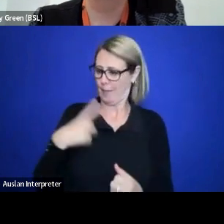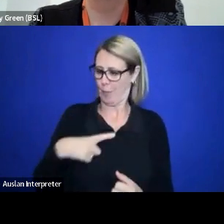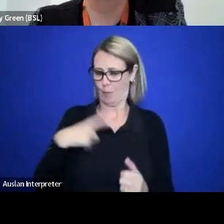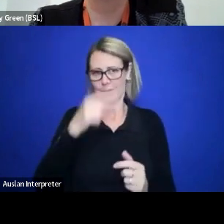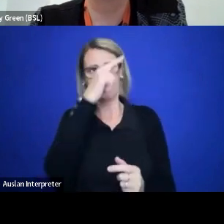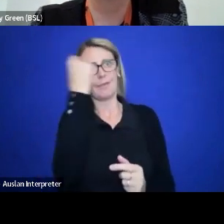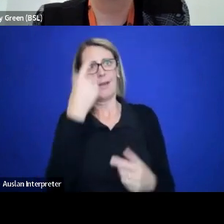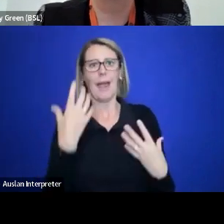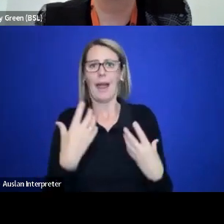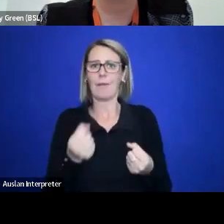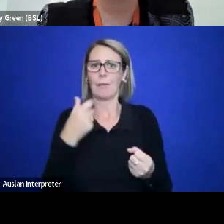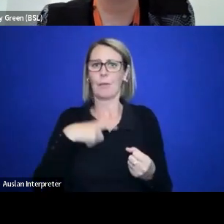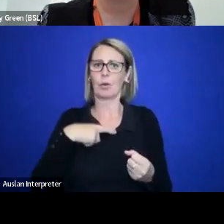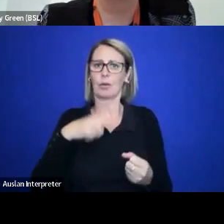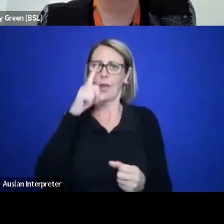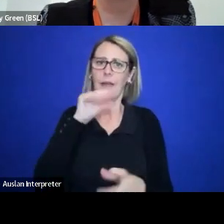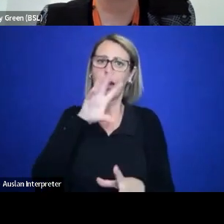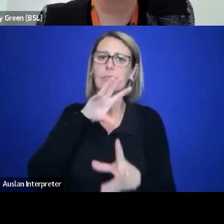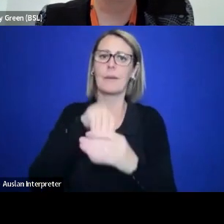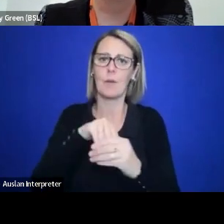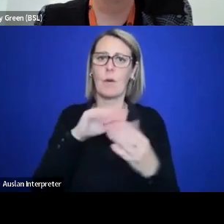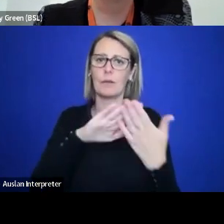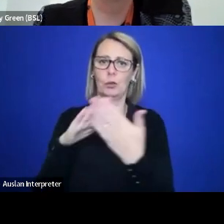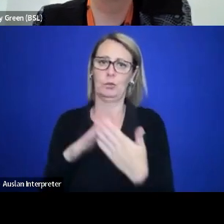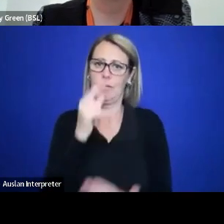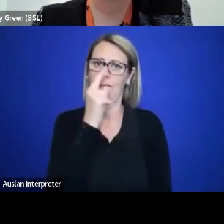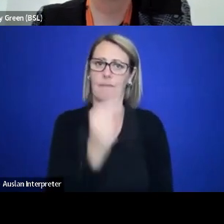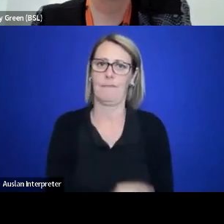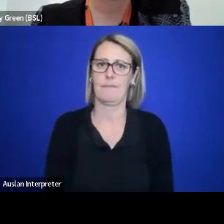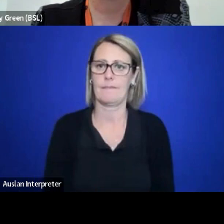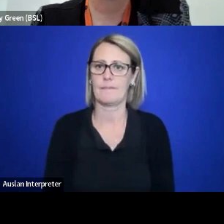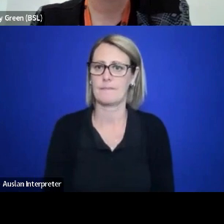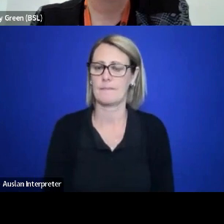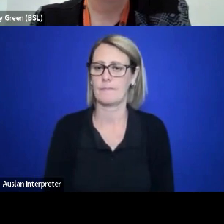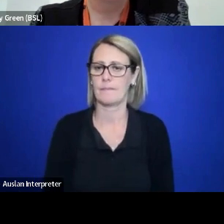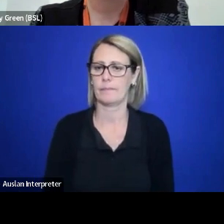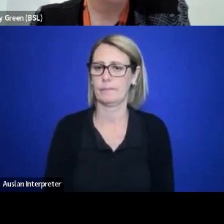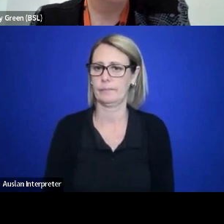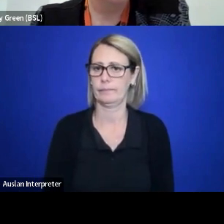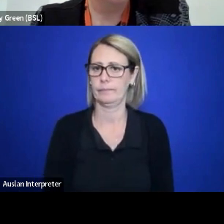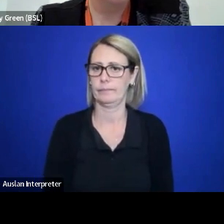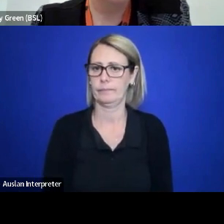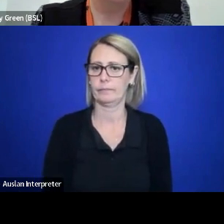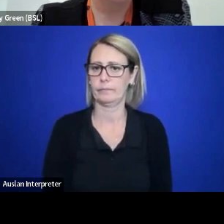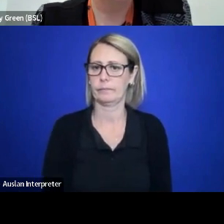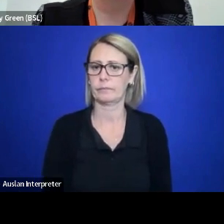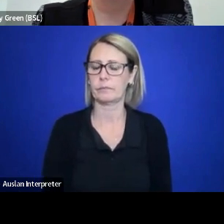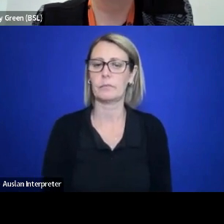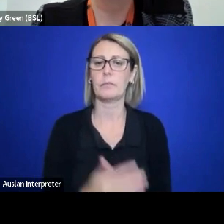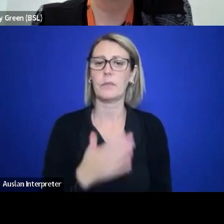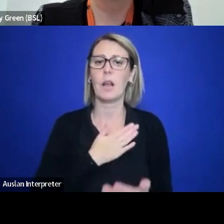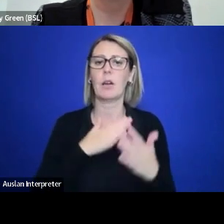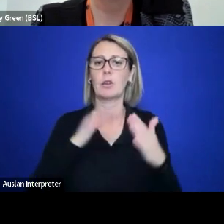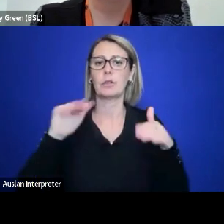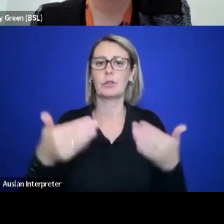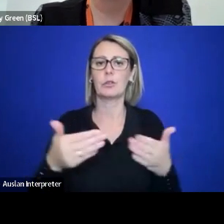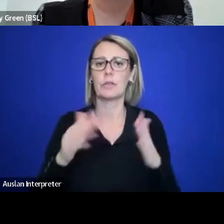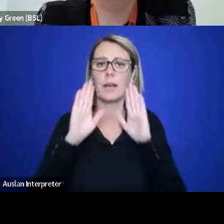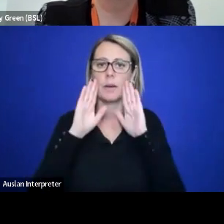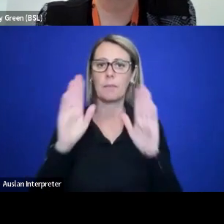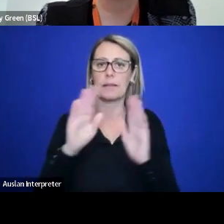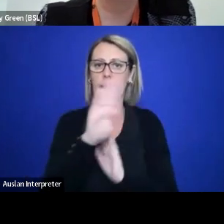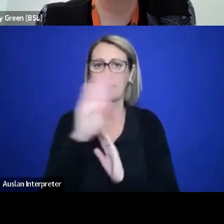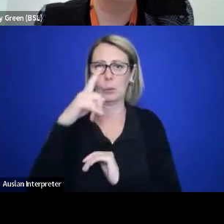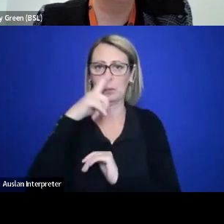allowing them to contribute meaningfully to society. I would now like to introduce our amazing